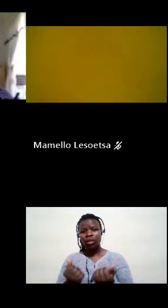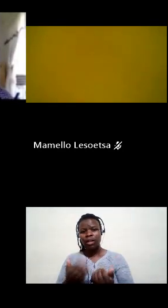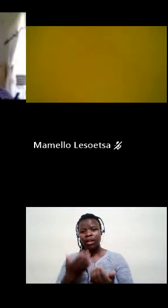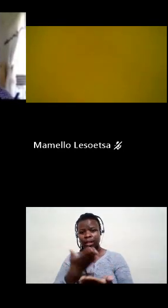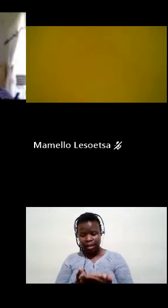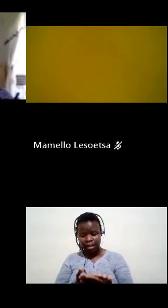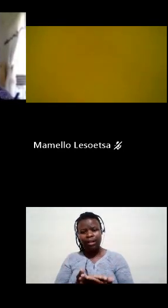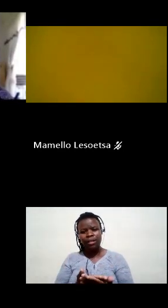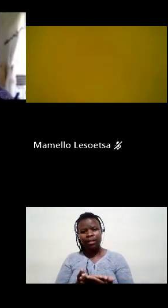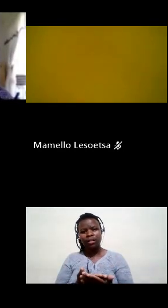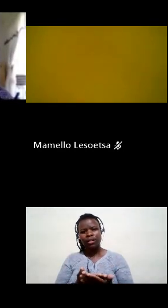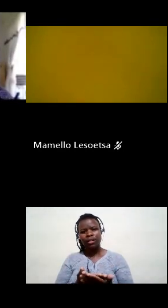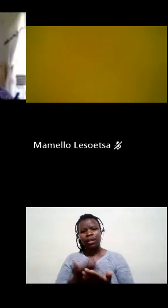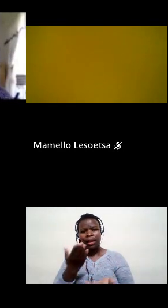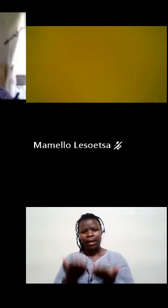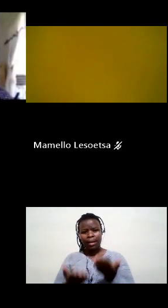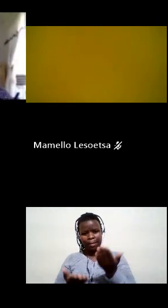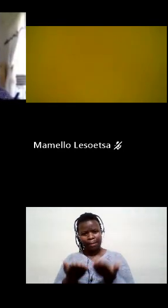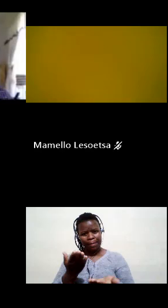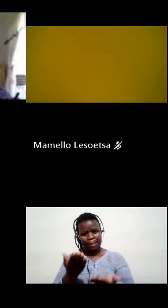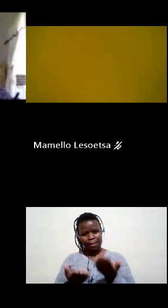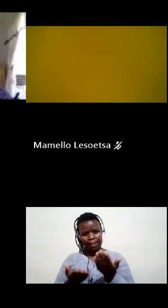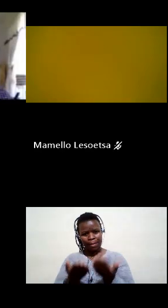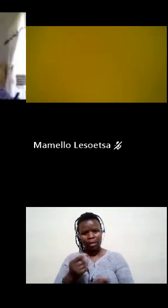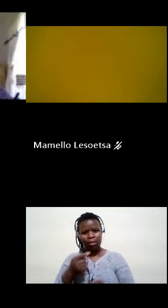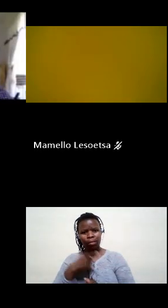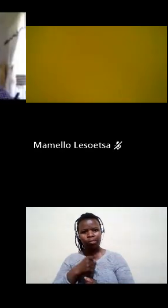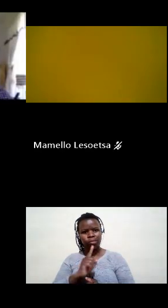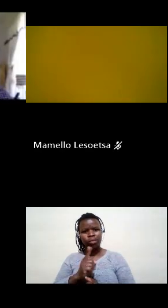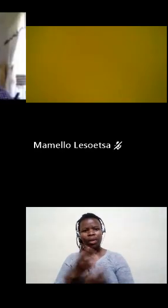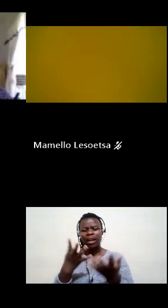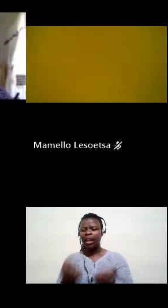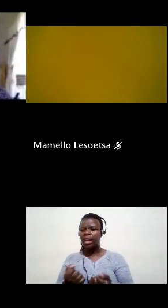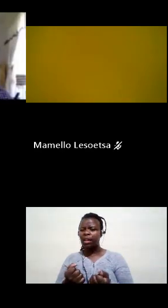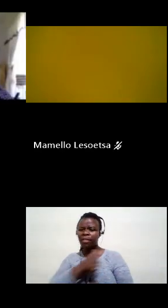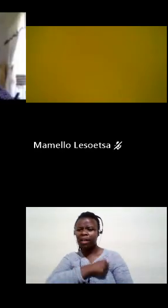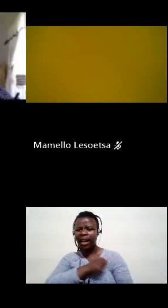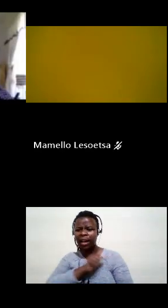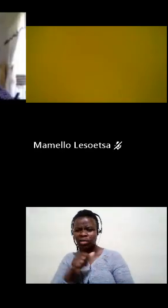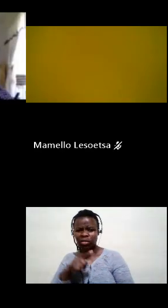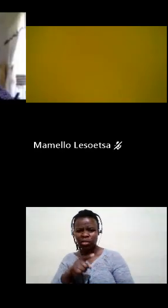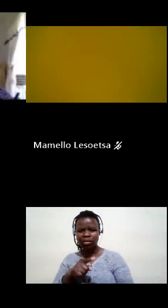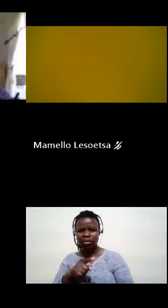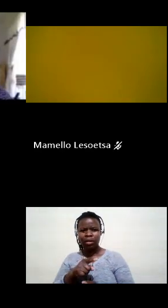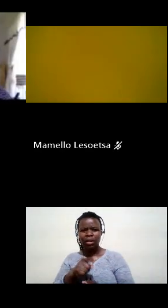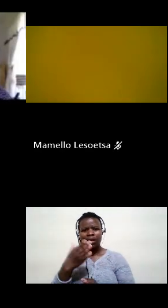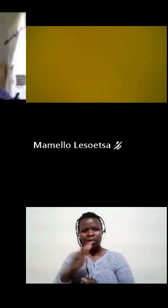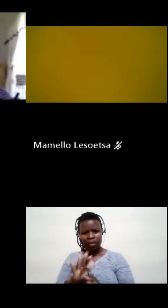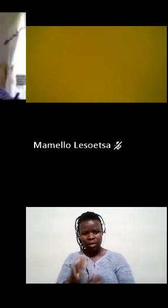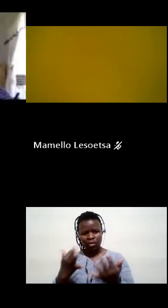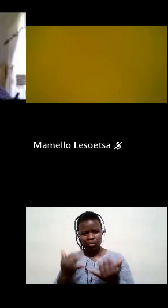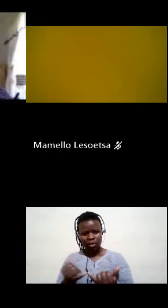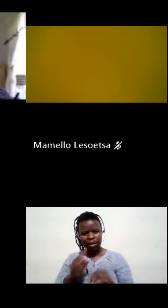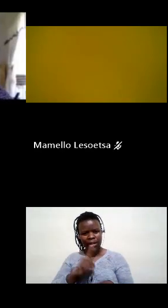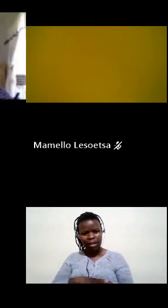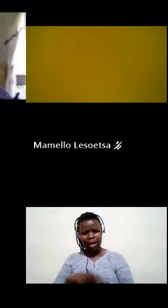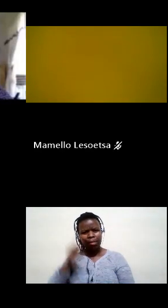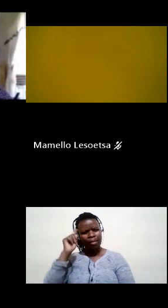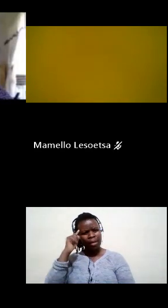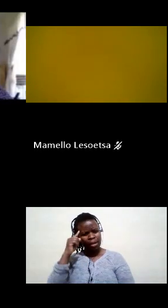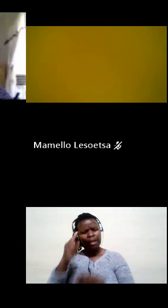staff and peers have attitude towards that, so an attitudinal barrier is when they think badly about them, have